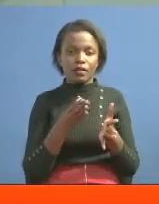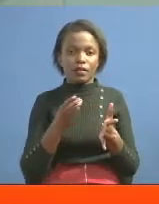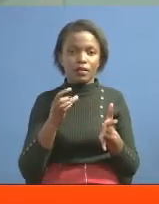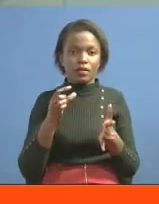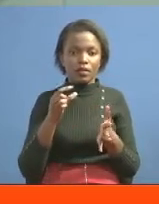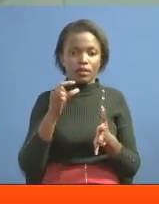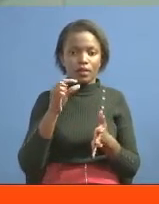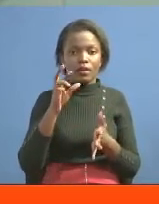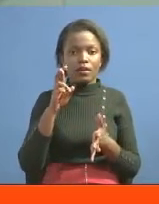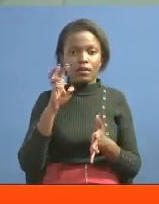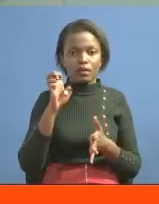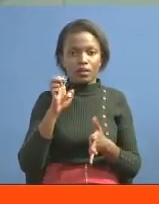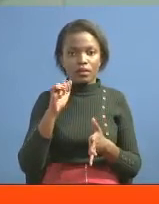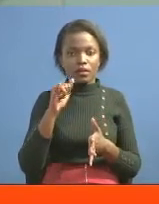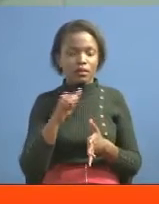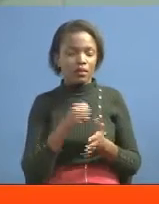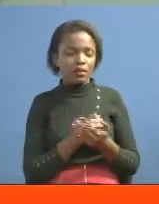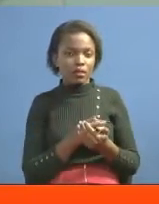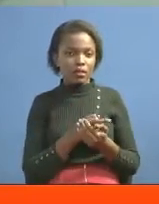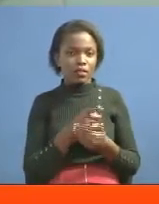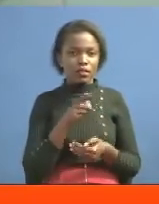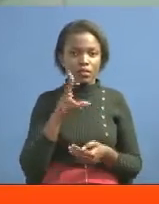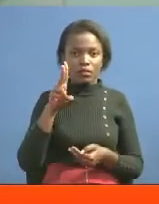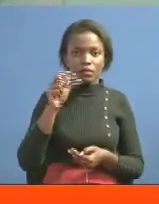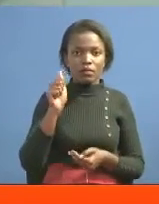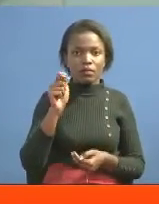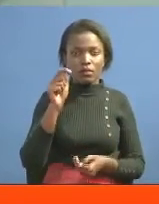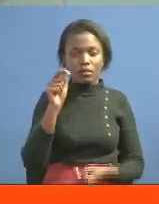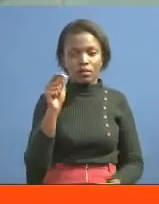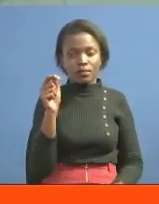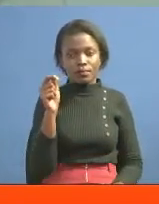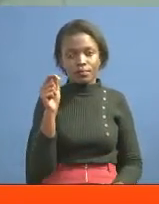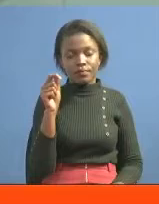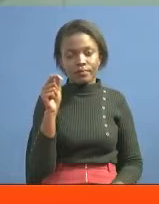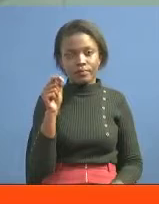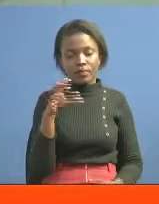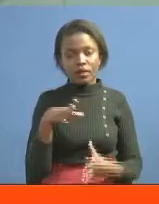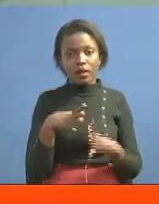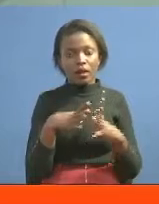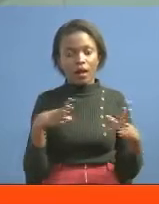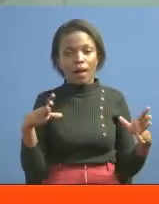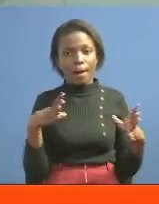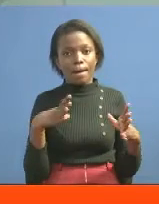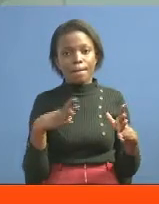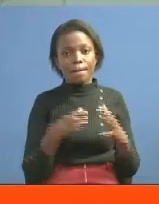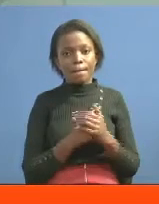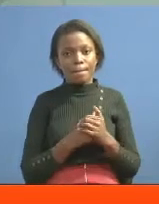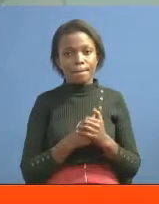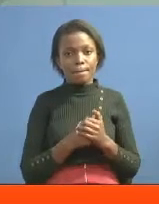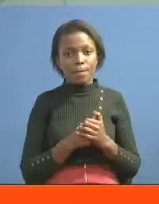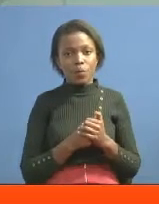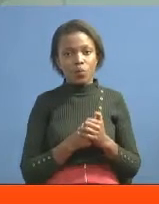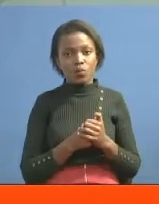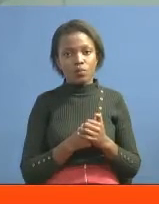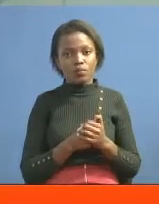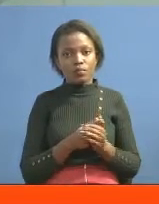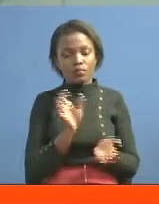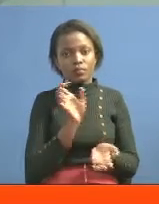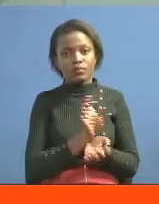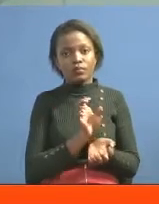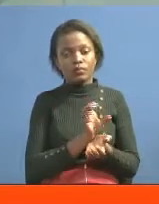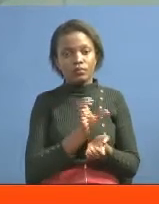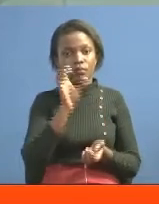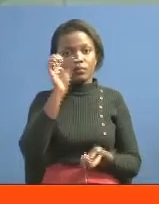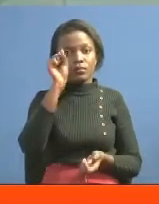what kind of stimulus package? So this VAT and pay as you earn, yes, worked, but for the large or medium-sized companies, but not for